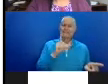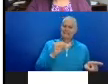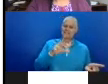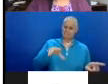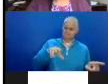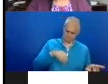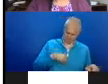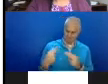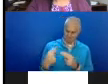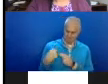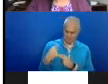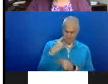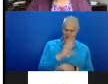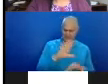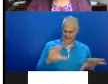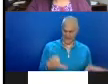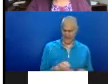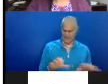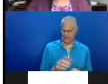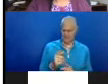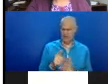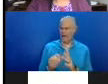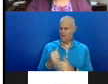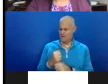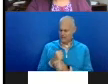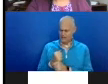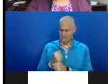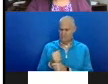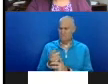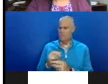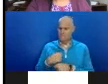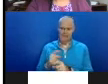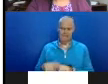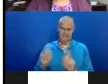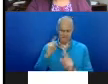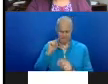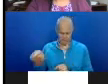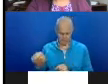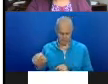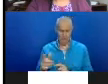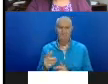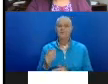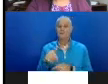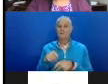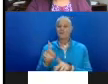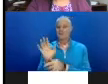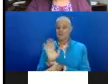done, and what difference would that make to the person he actually harmed. And so in this film, part of what happens